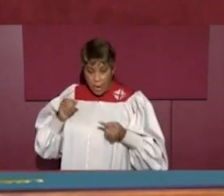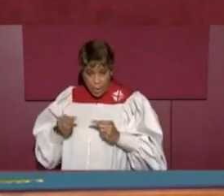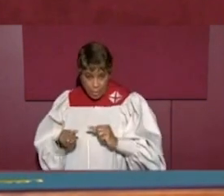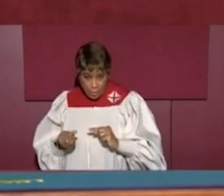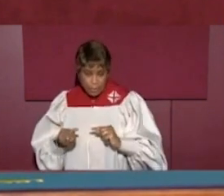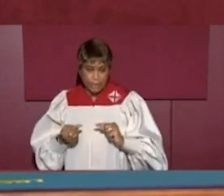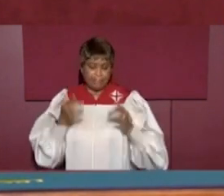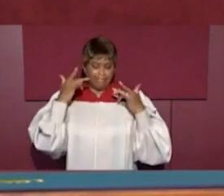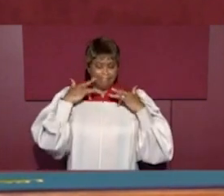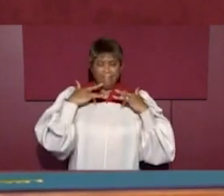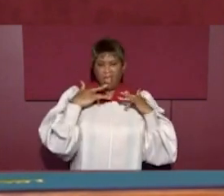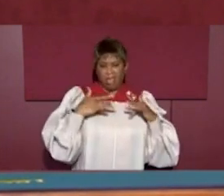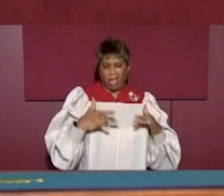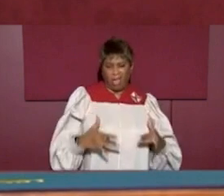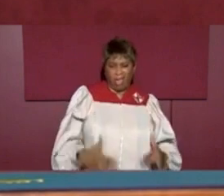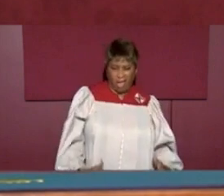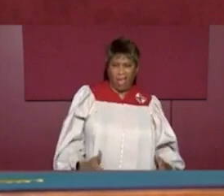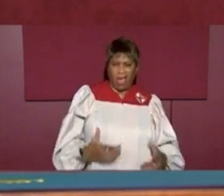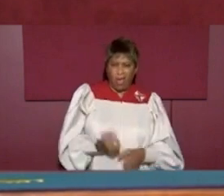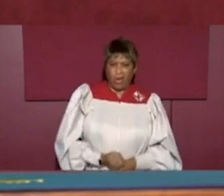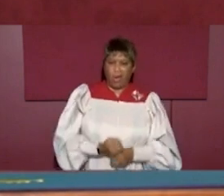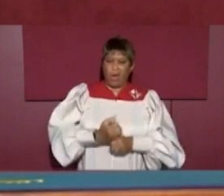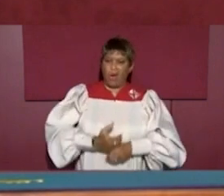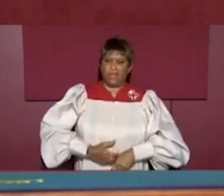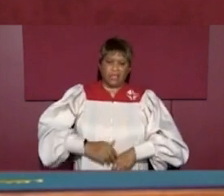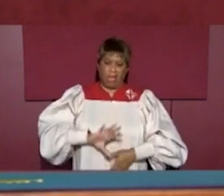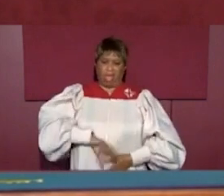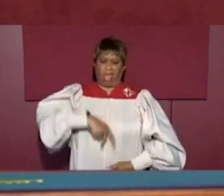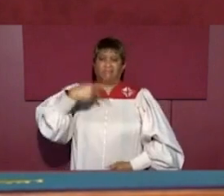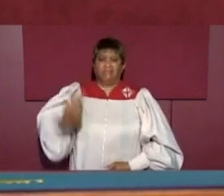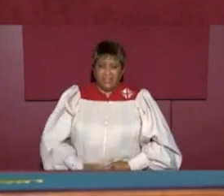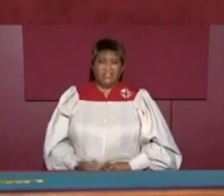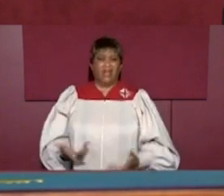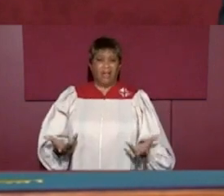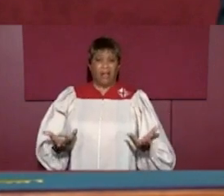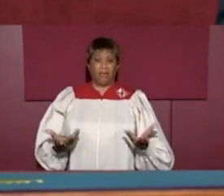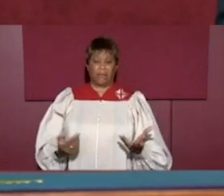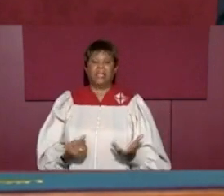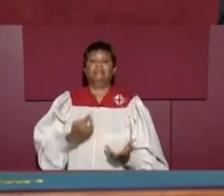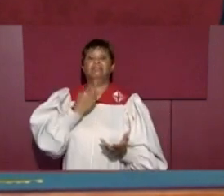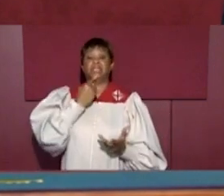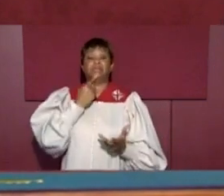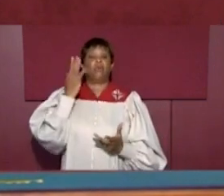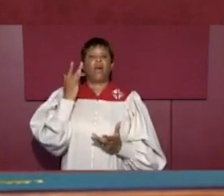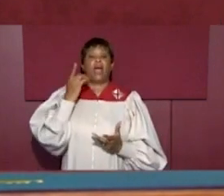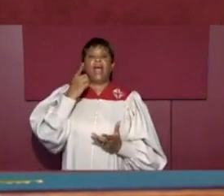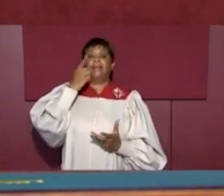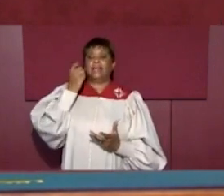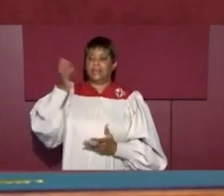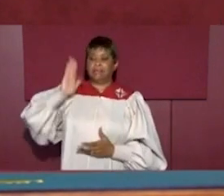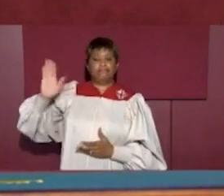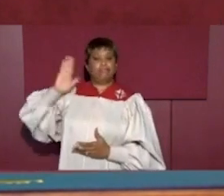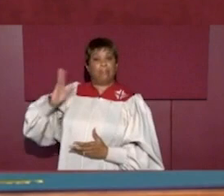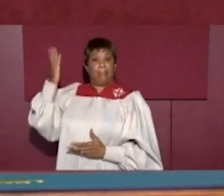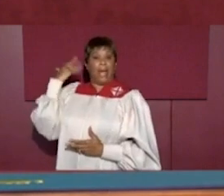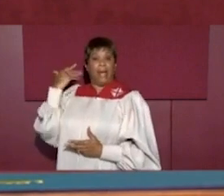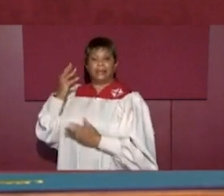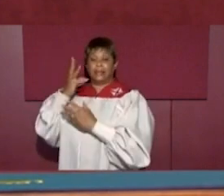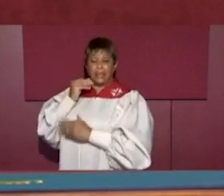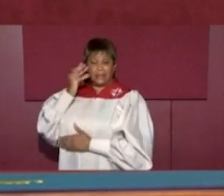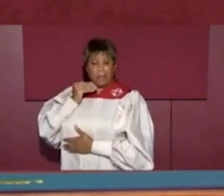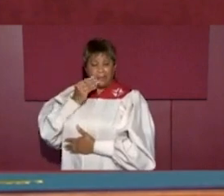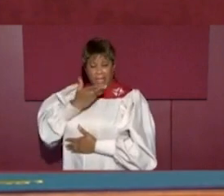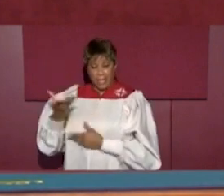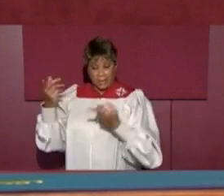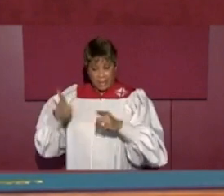produce discouragement, it can cause discontentment. You know, we can be disappointed because of past experiences, things that have